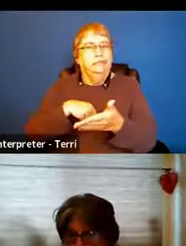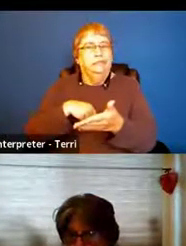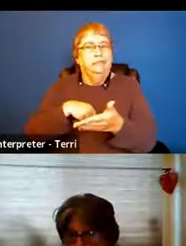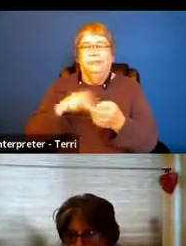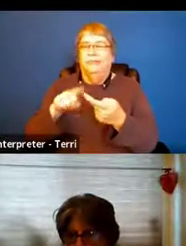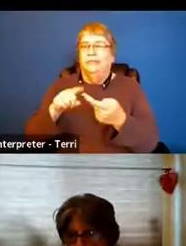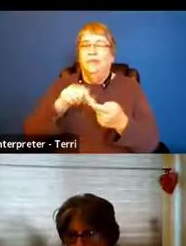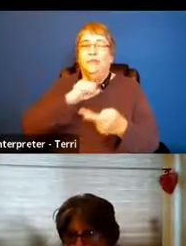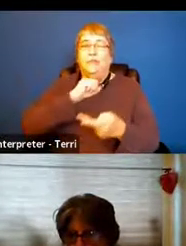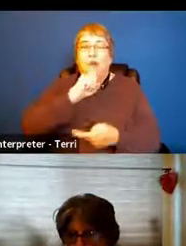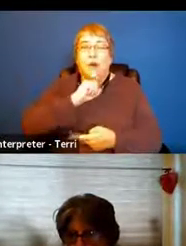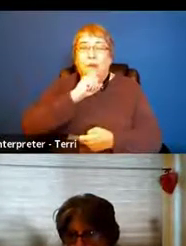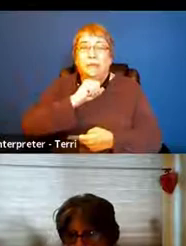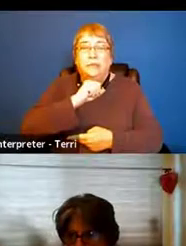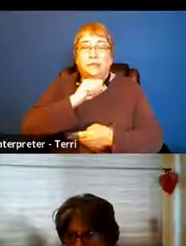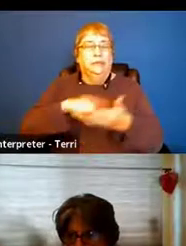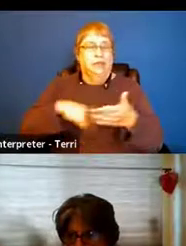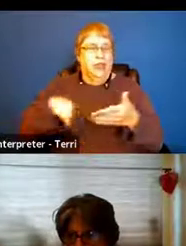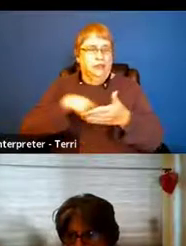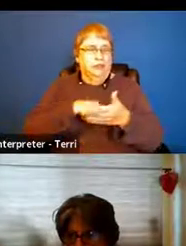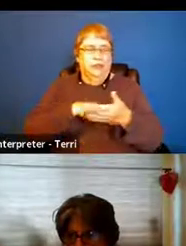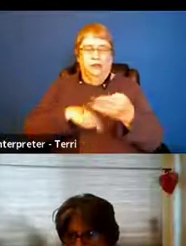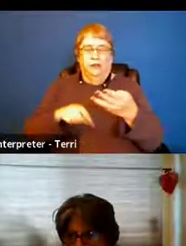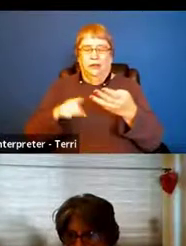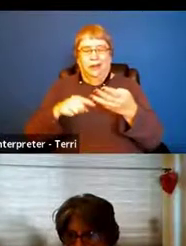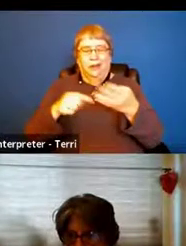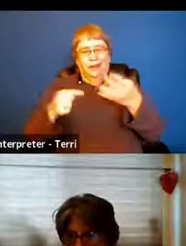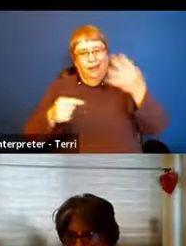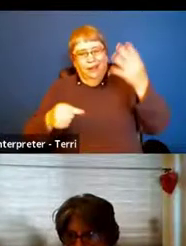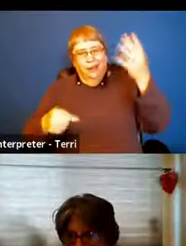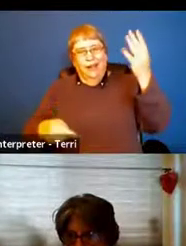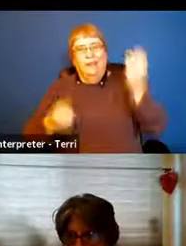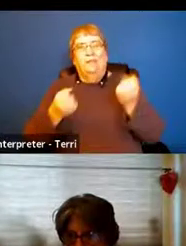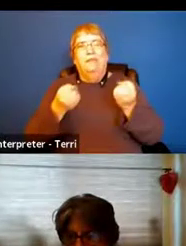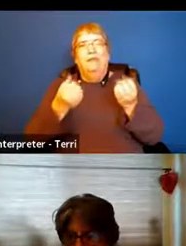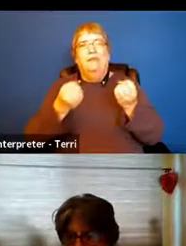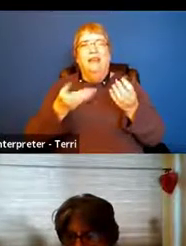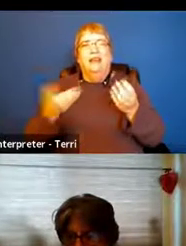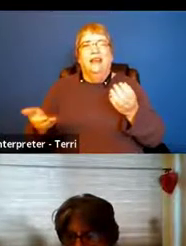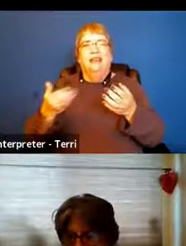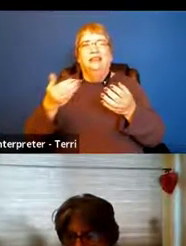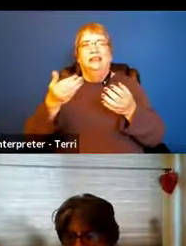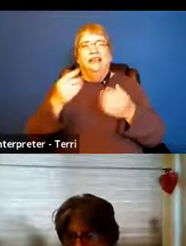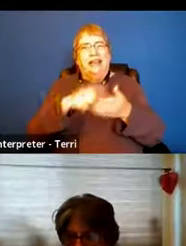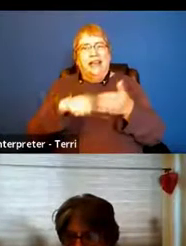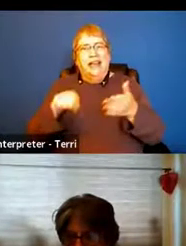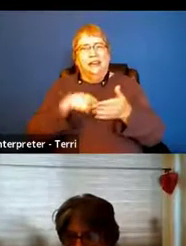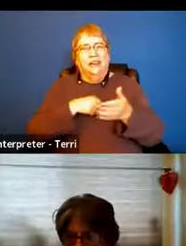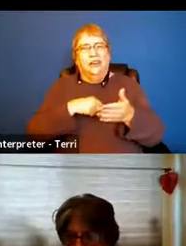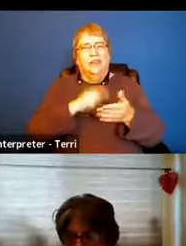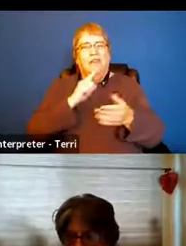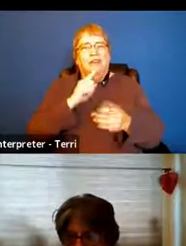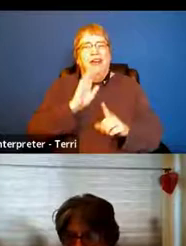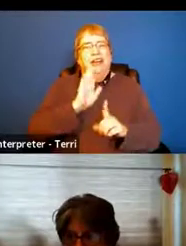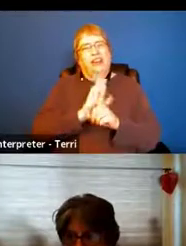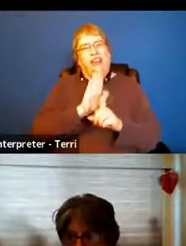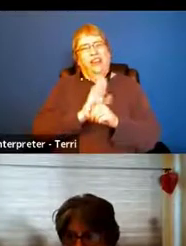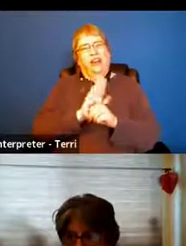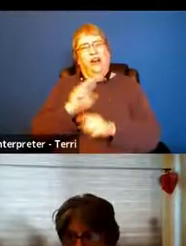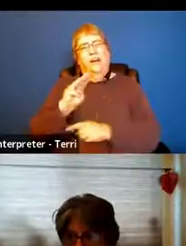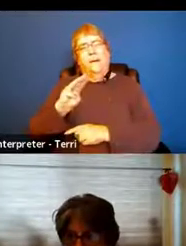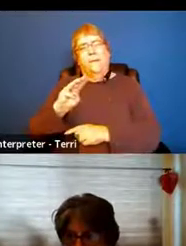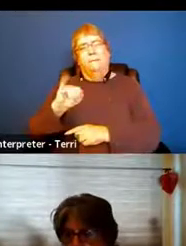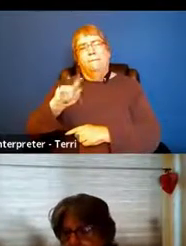prom, didn't get to have a lot of those sort of, I'd say, really meaningful kind of milestone events in their education